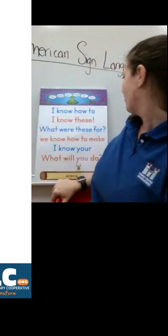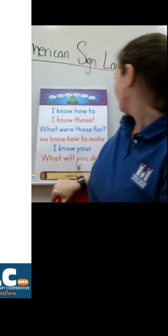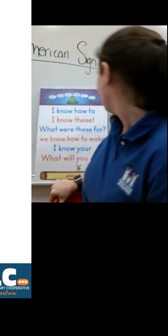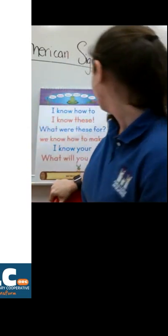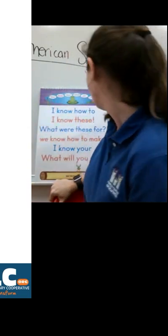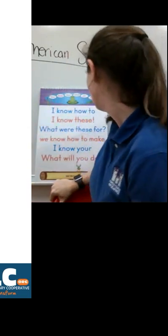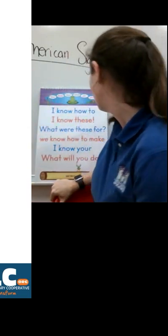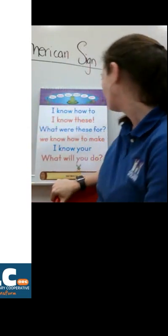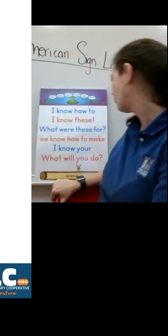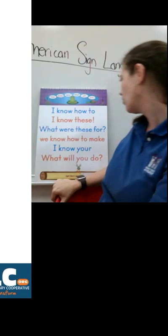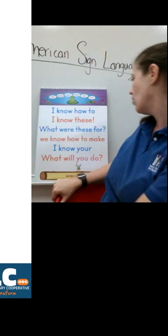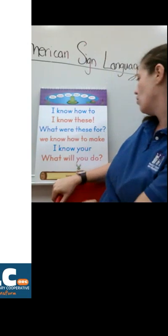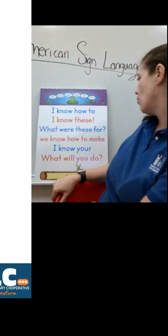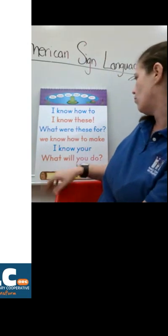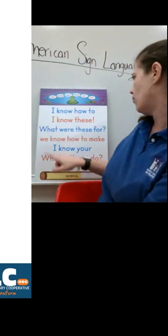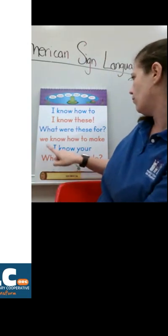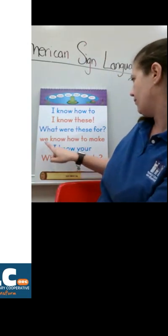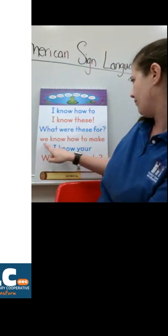Okay?